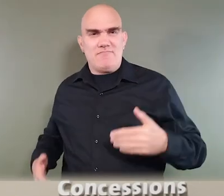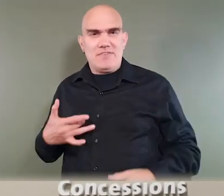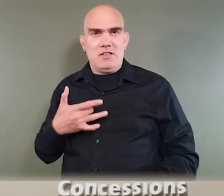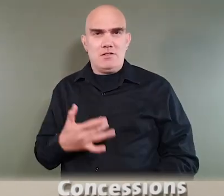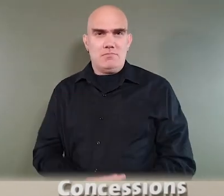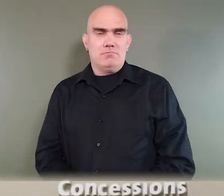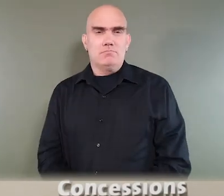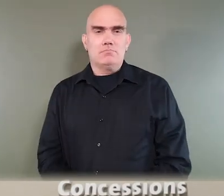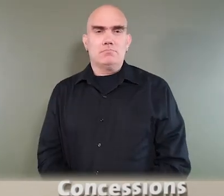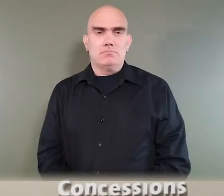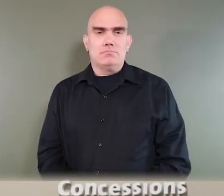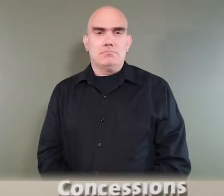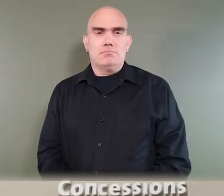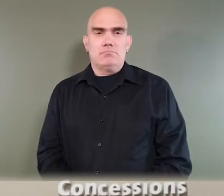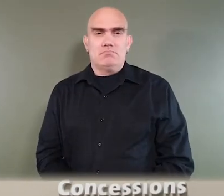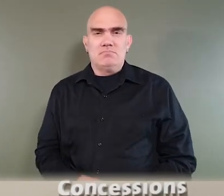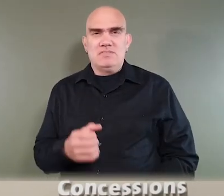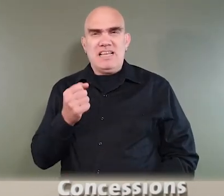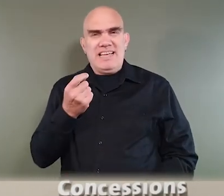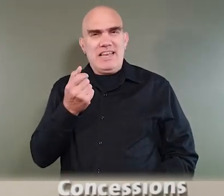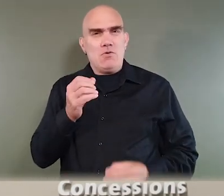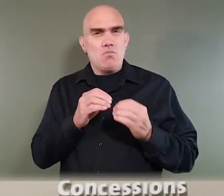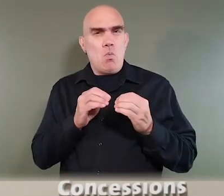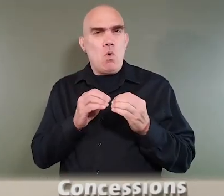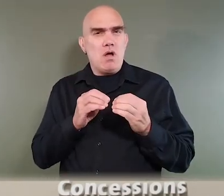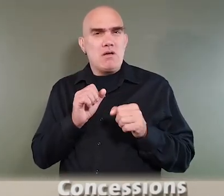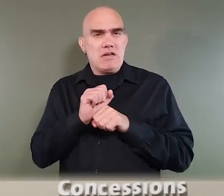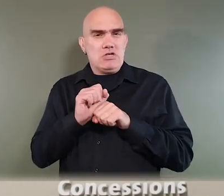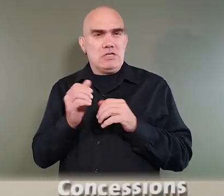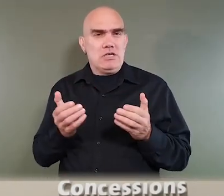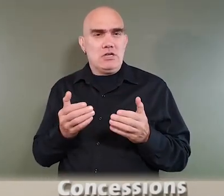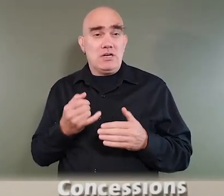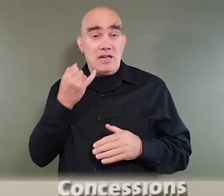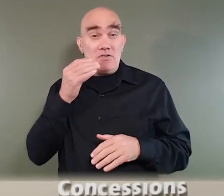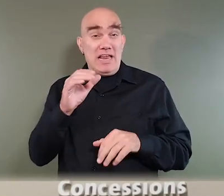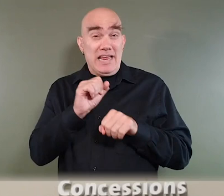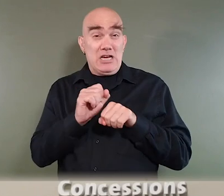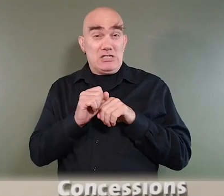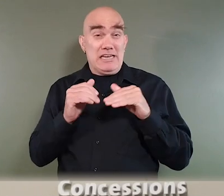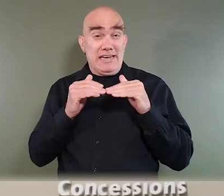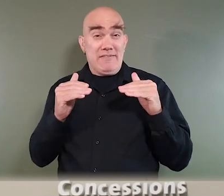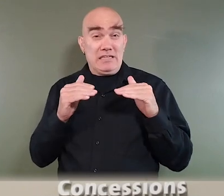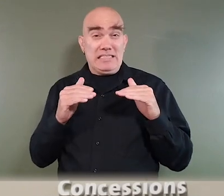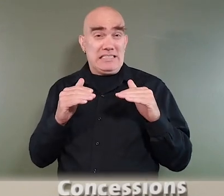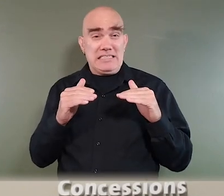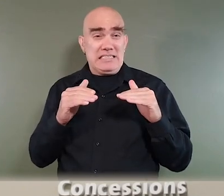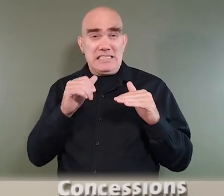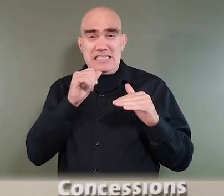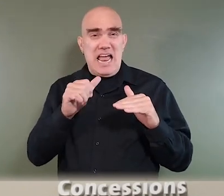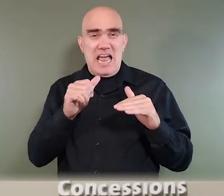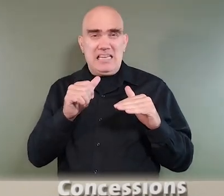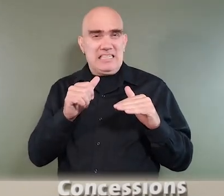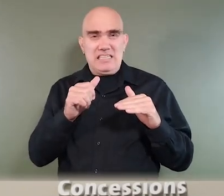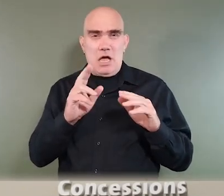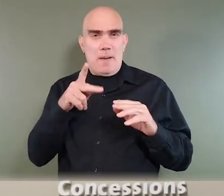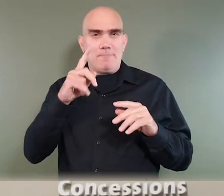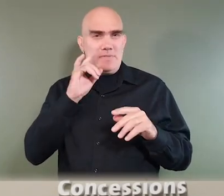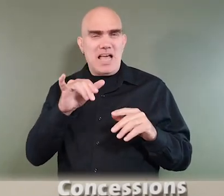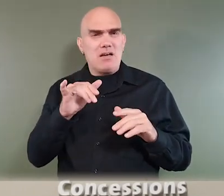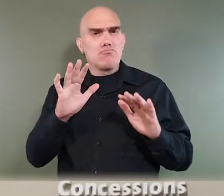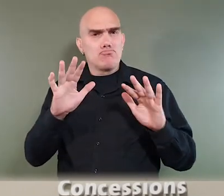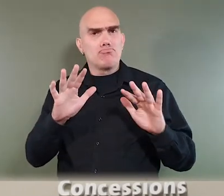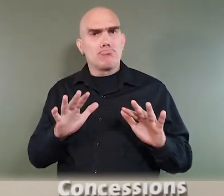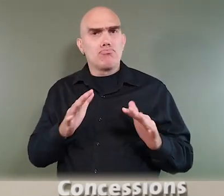Takes a little extra energy here. So if your energy level isn't up for it, you bring it down.